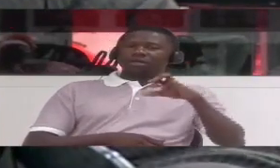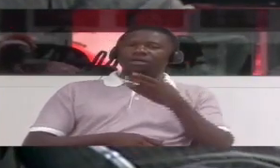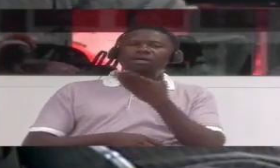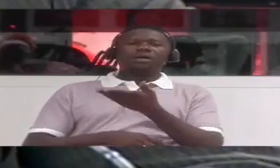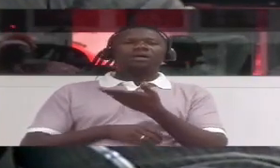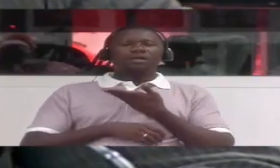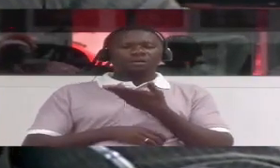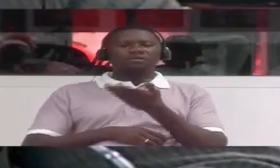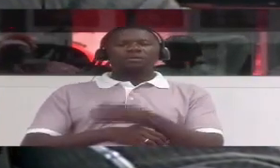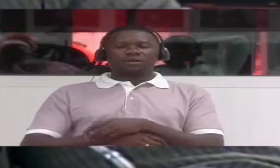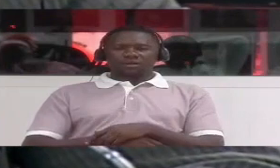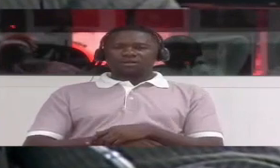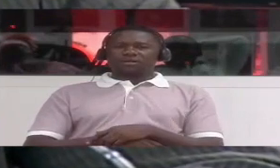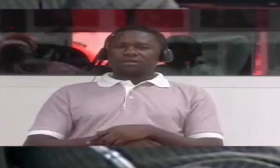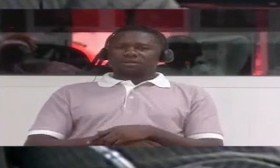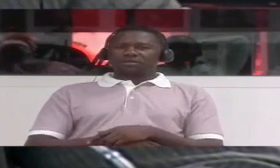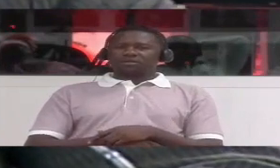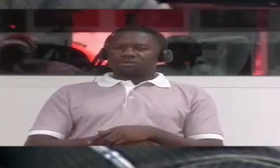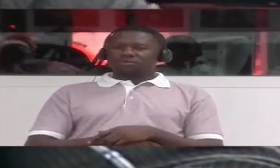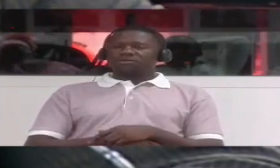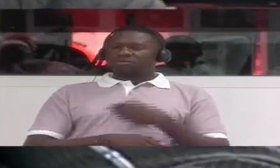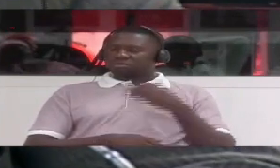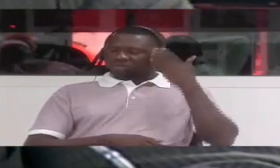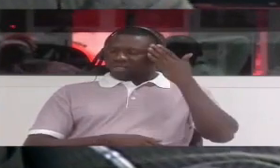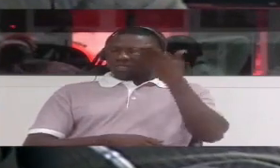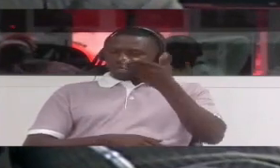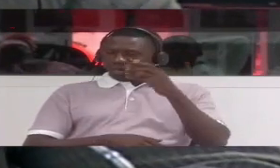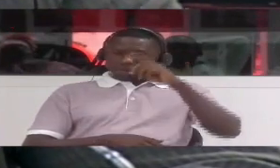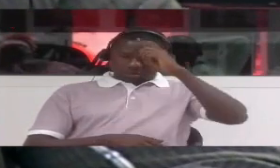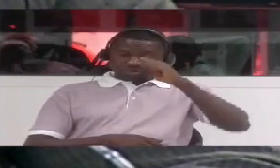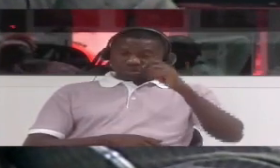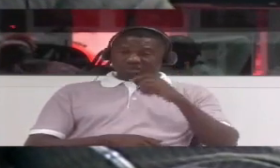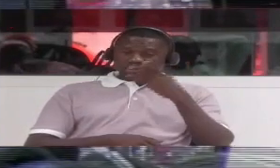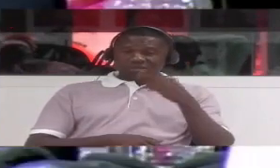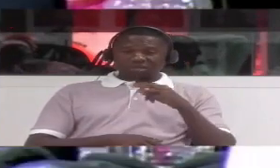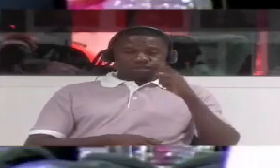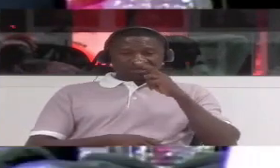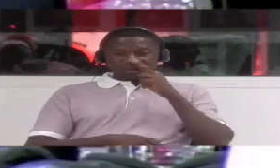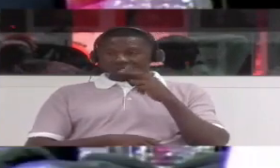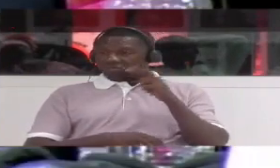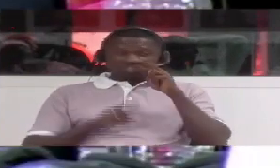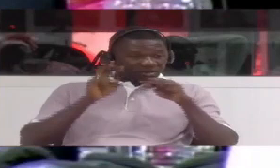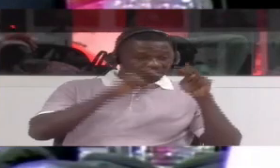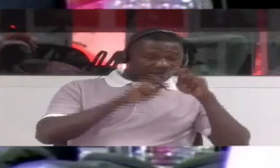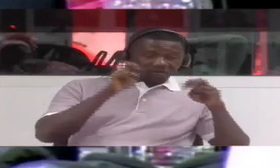know, our cases were linked. So I was in the police operation trying to locate Omar.